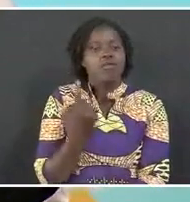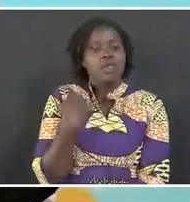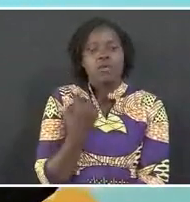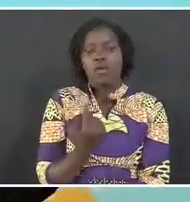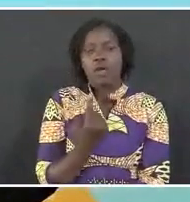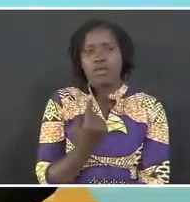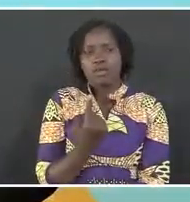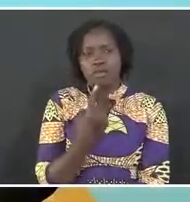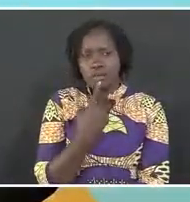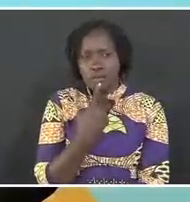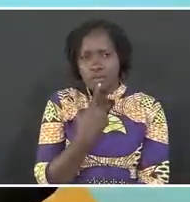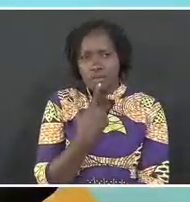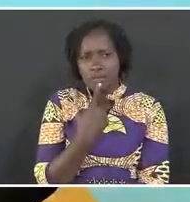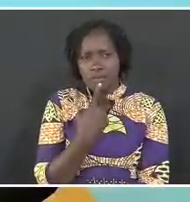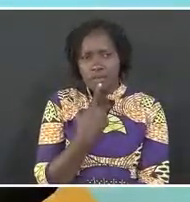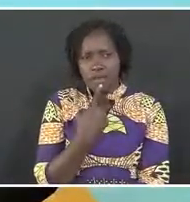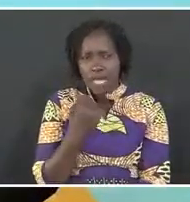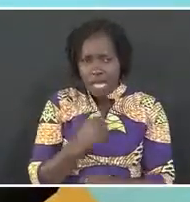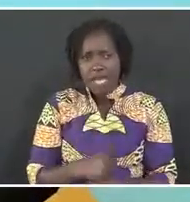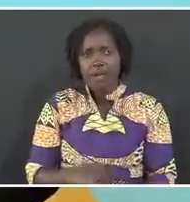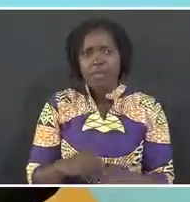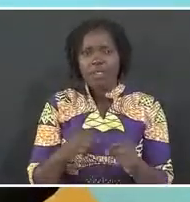somewhere.